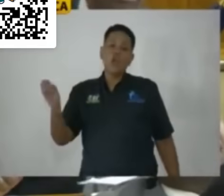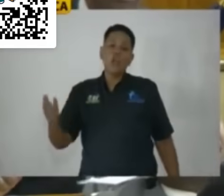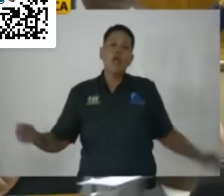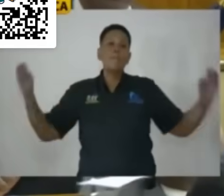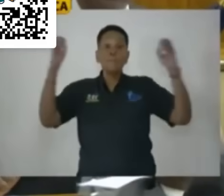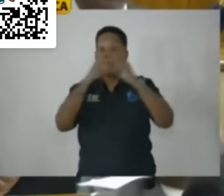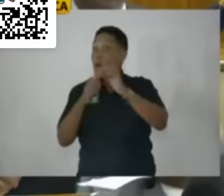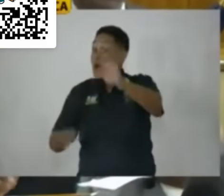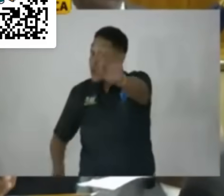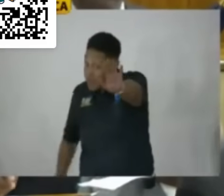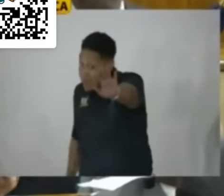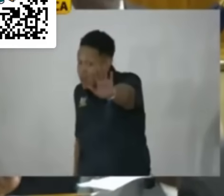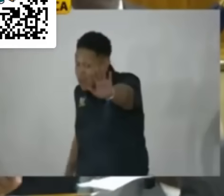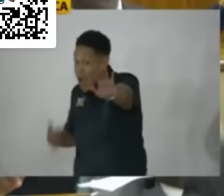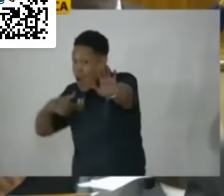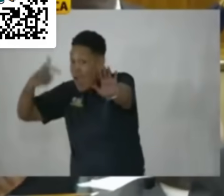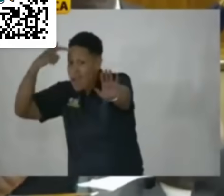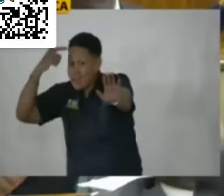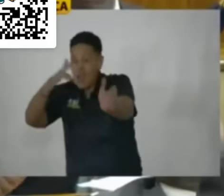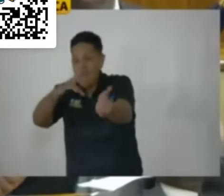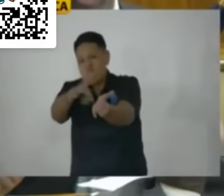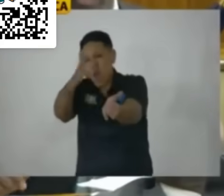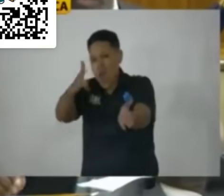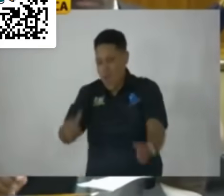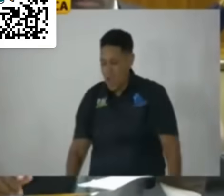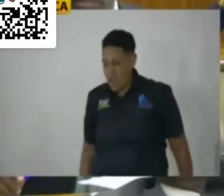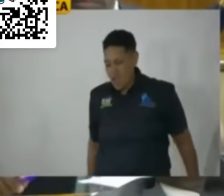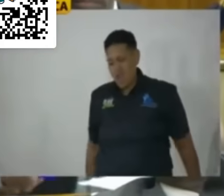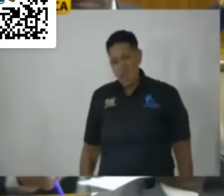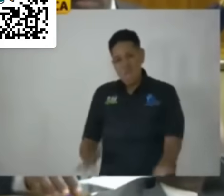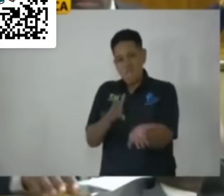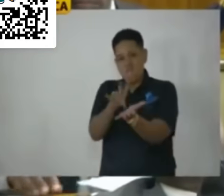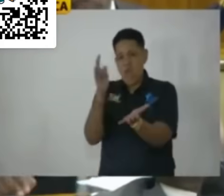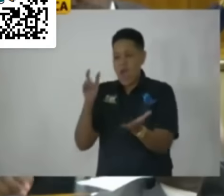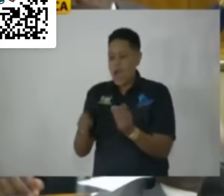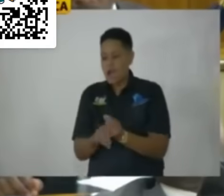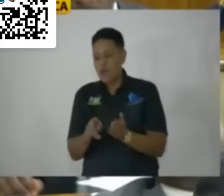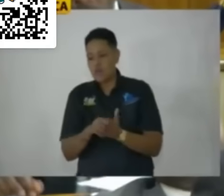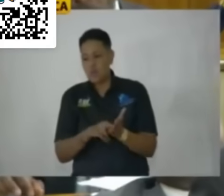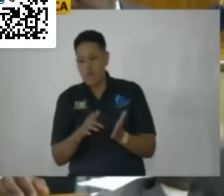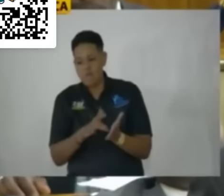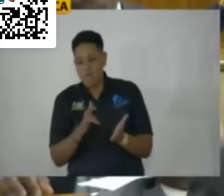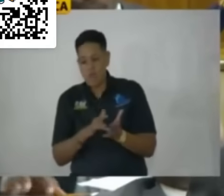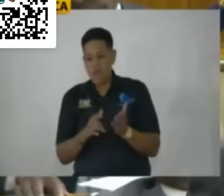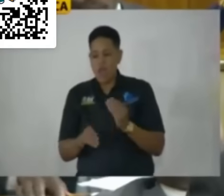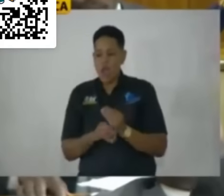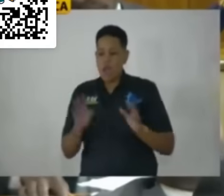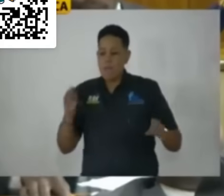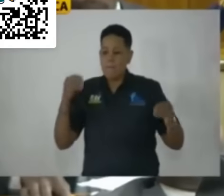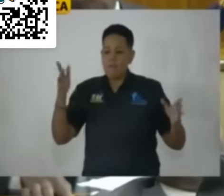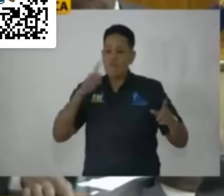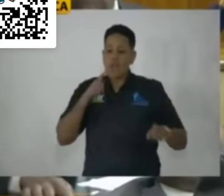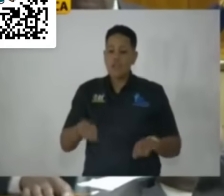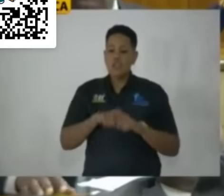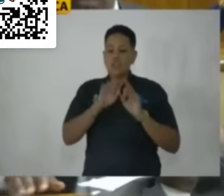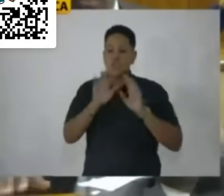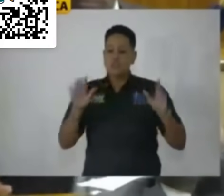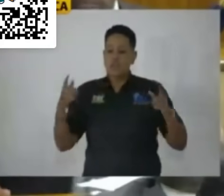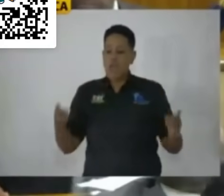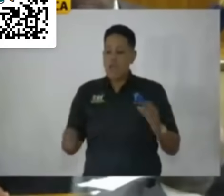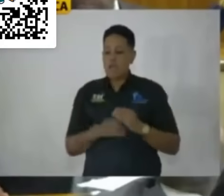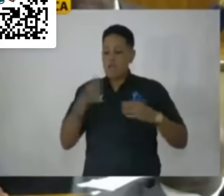furthermore, I think it's an abuse of the standing order that provides for the suspension thereof